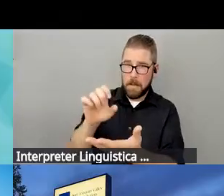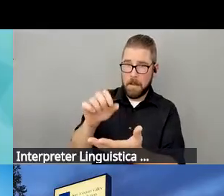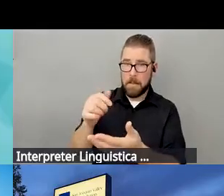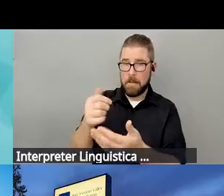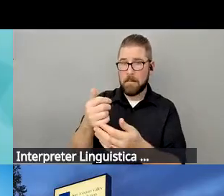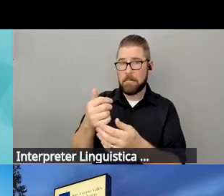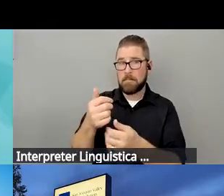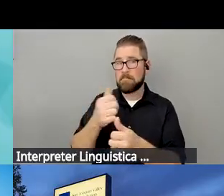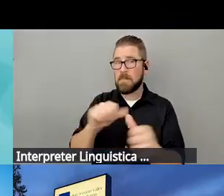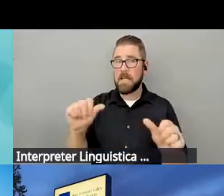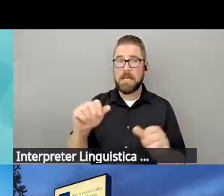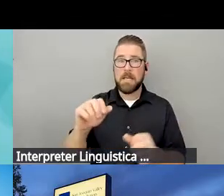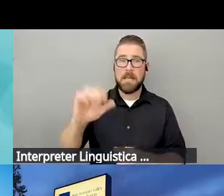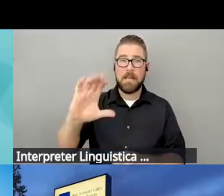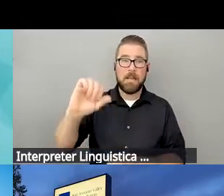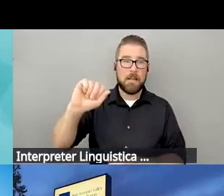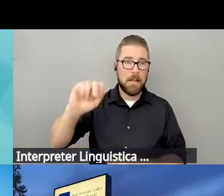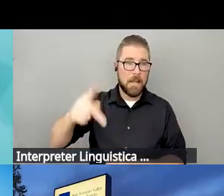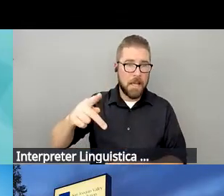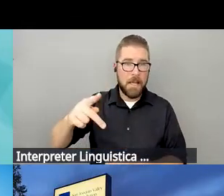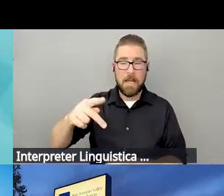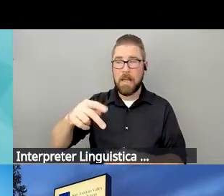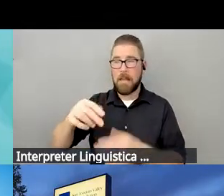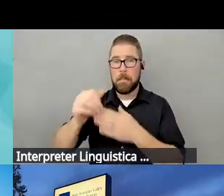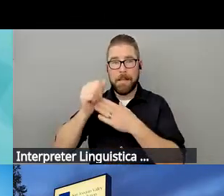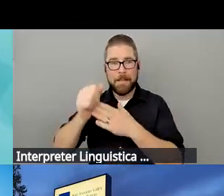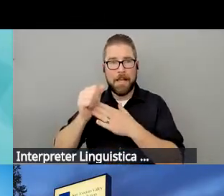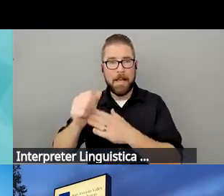there a chapter on e-bikes?